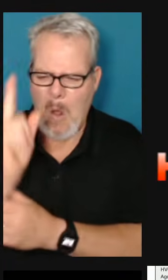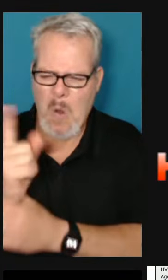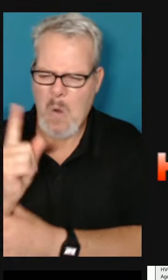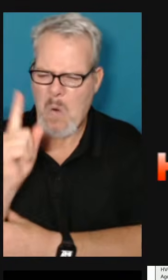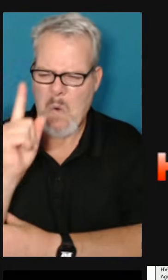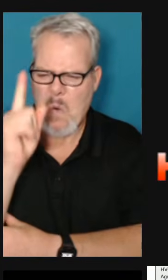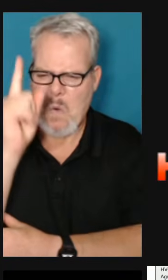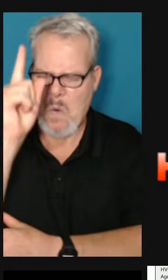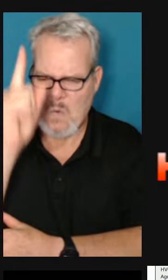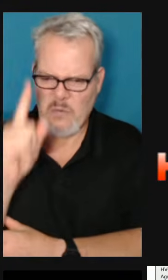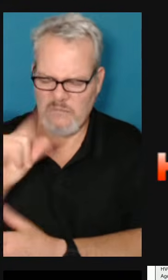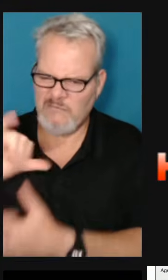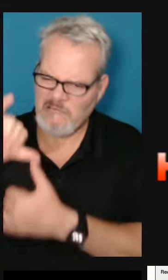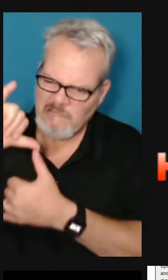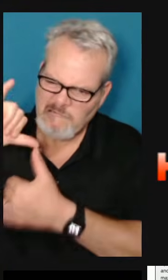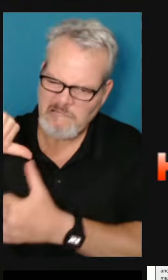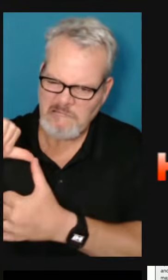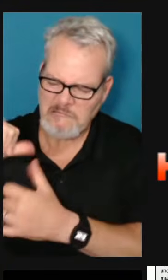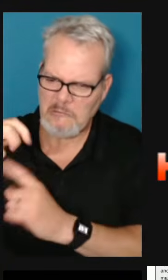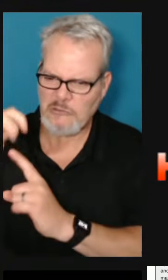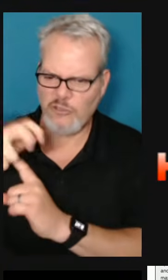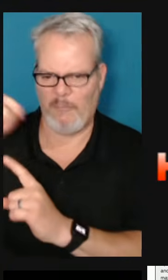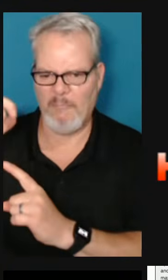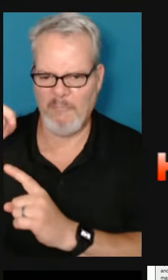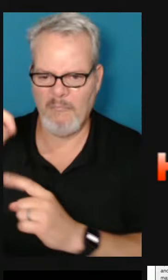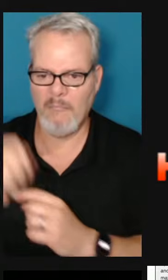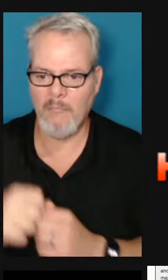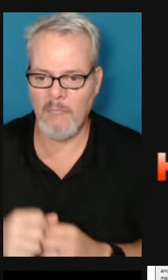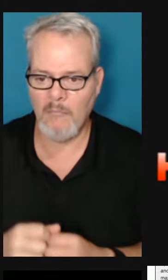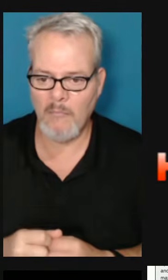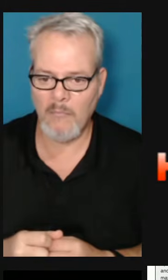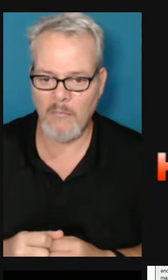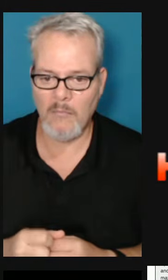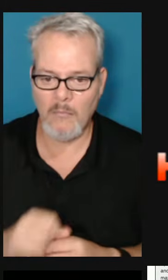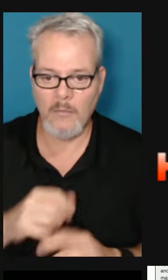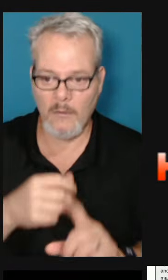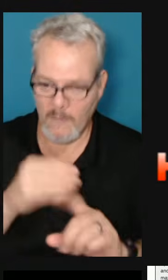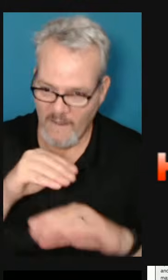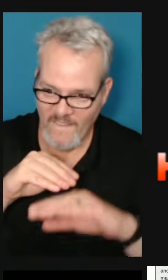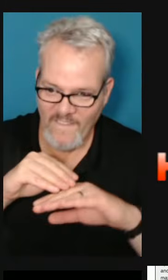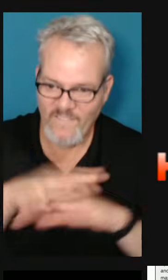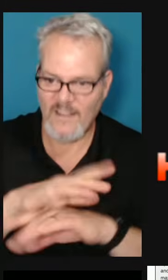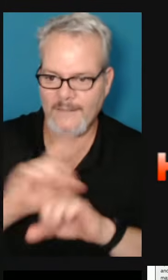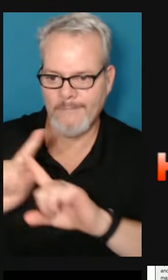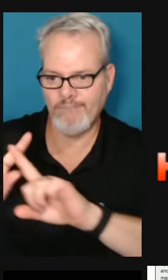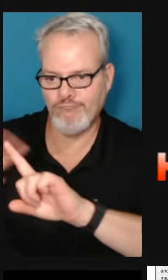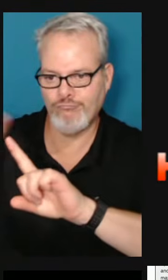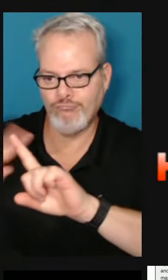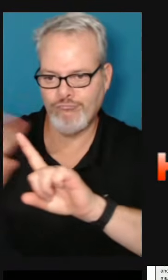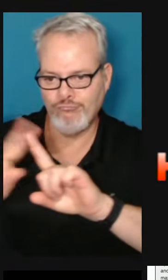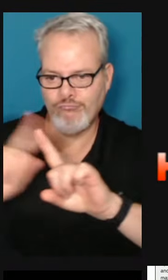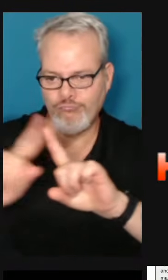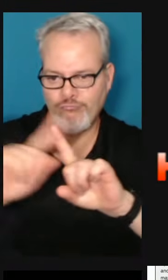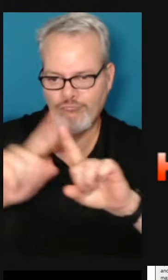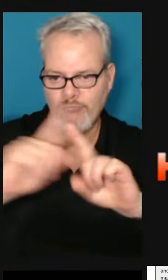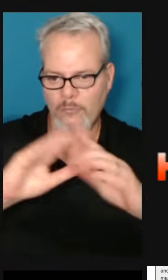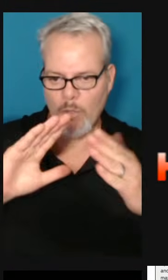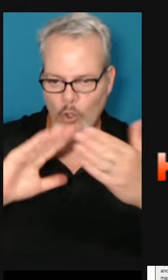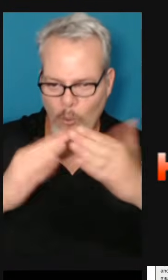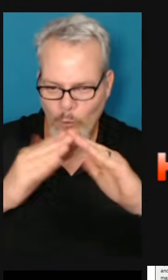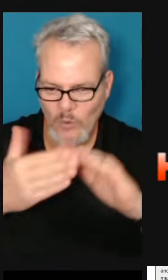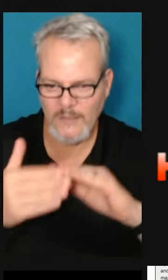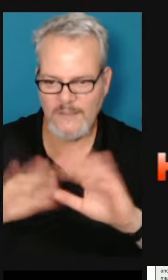So yeah, Tephra was reporting communities including Volcano Village, Mauna Loa Estates, Ohia